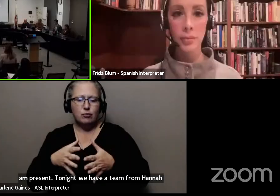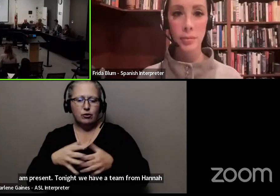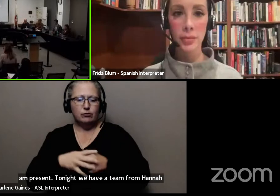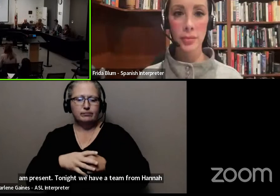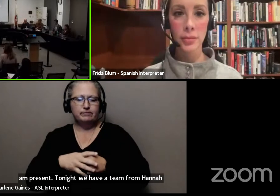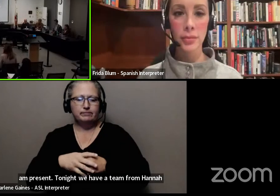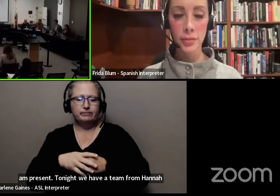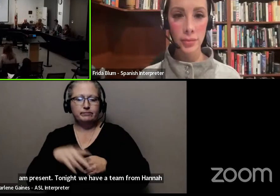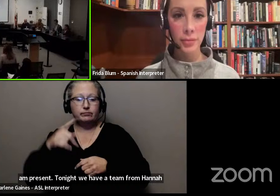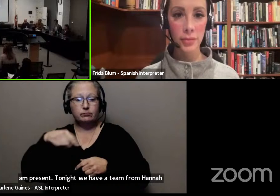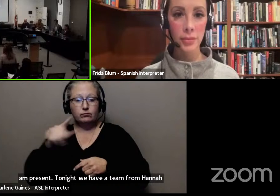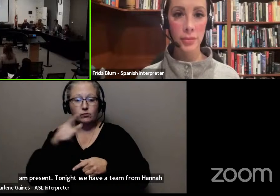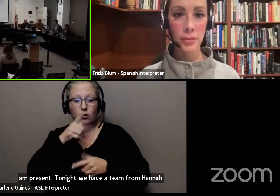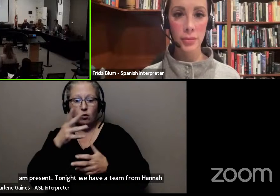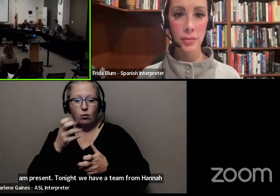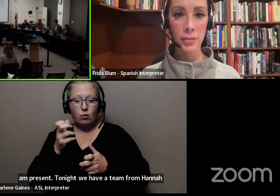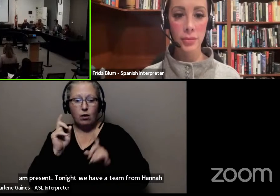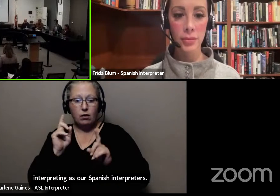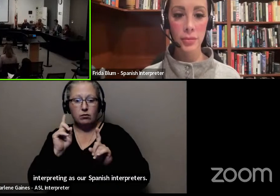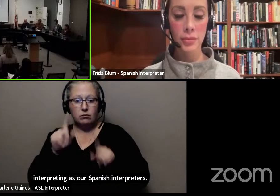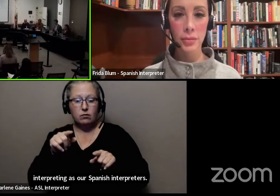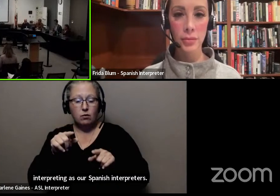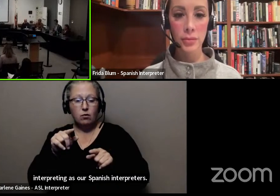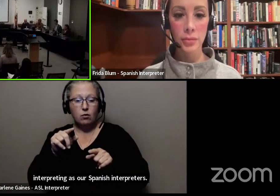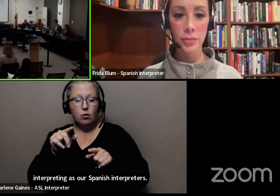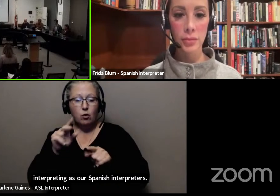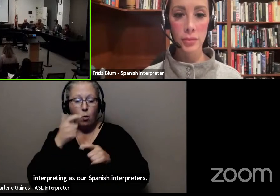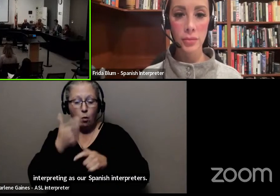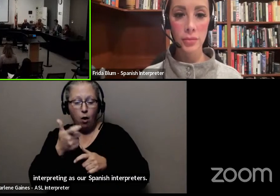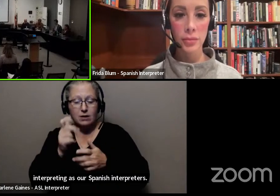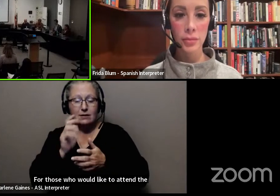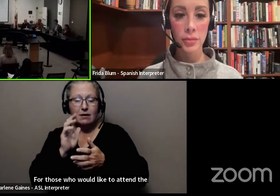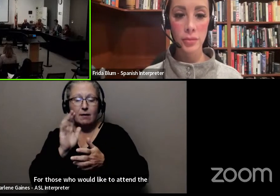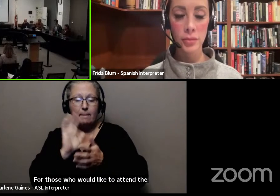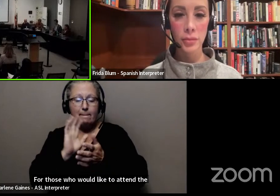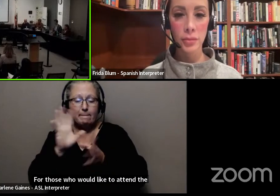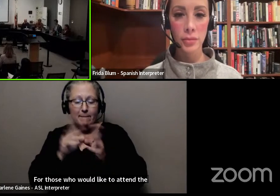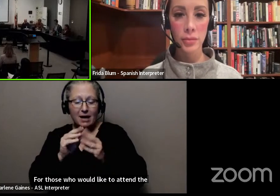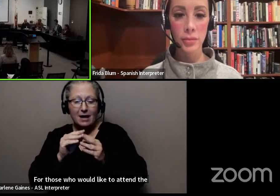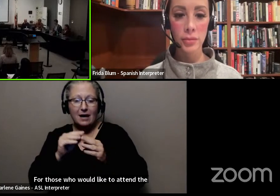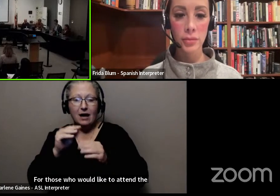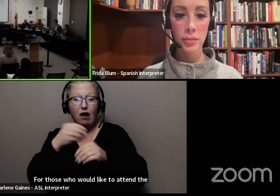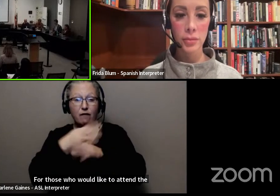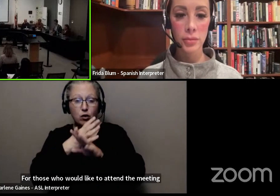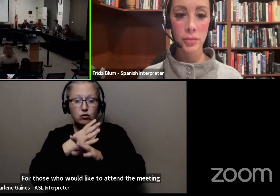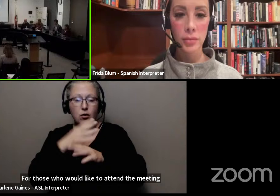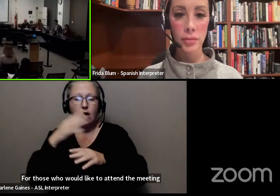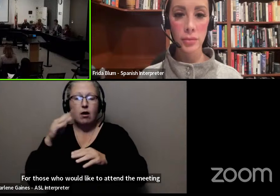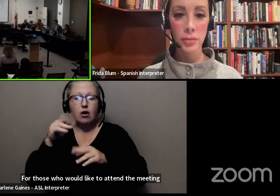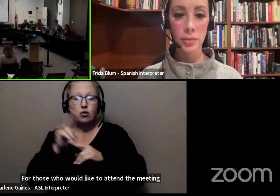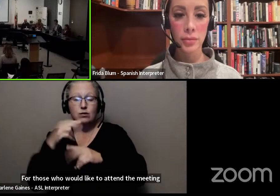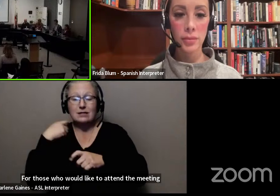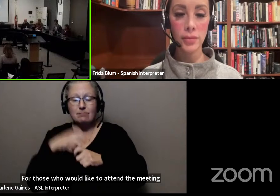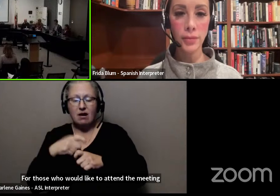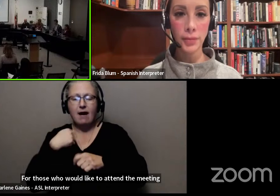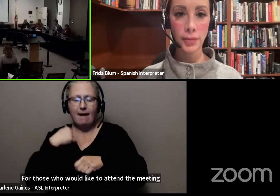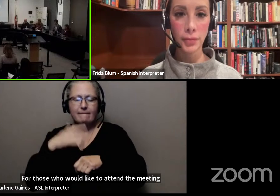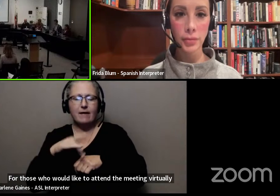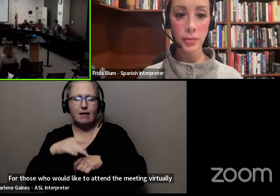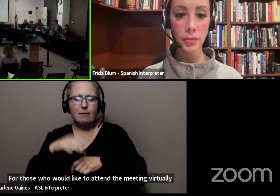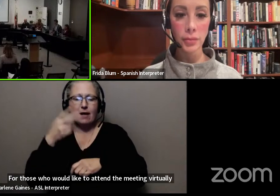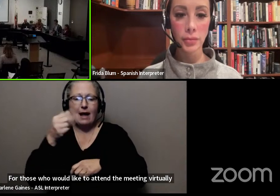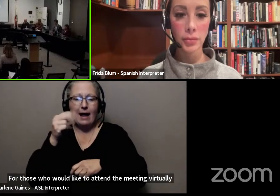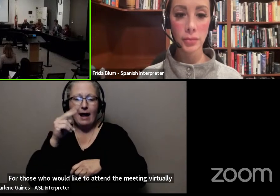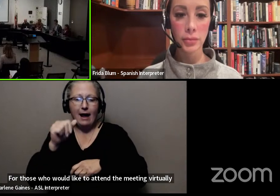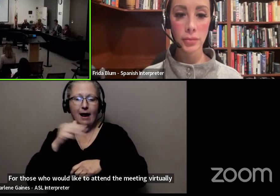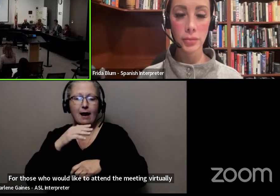For those who would like to attend the meeting virtually in Spanish, that option is available. Hannah Interpreting, would